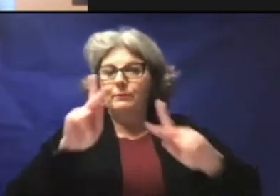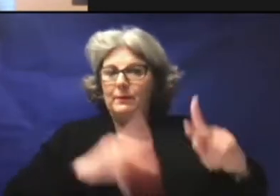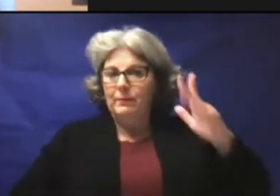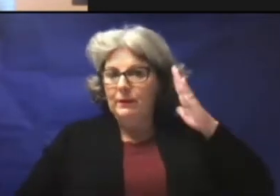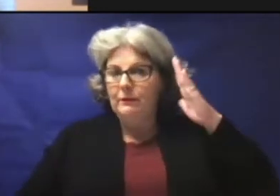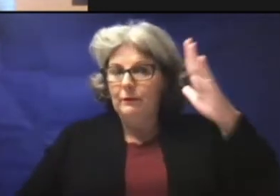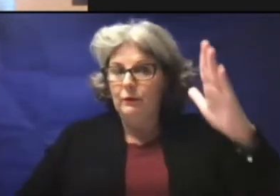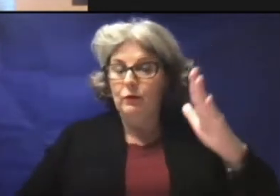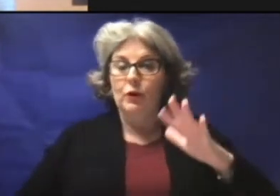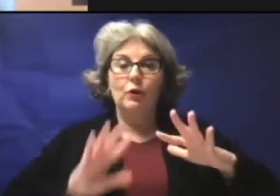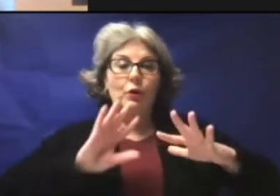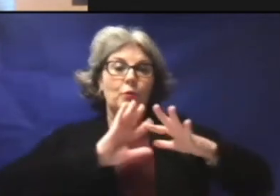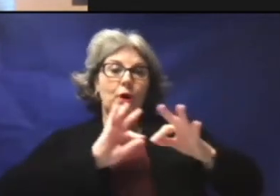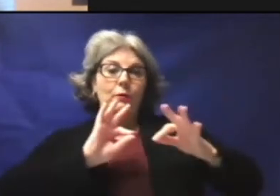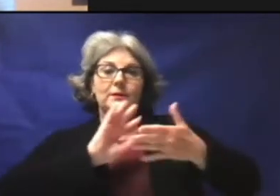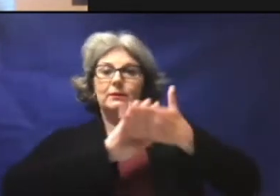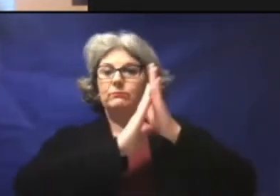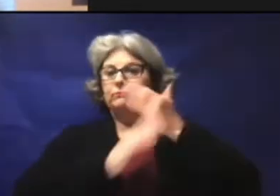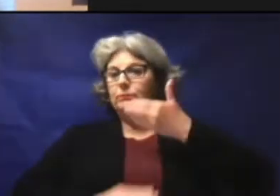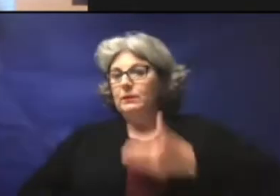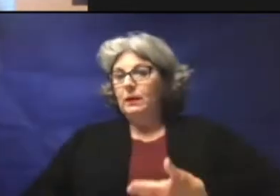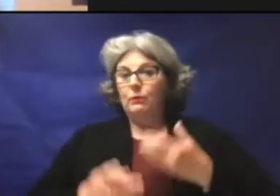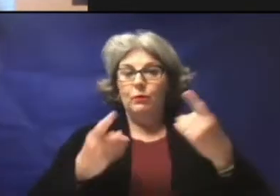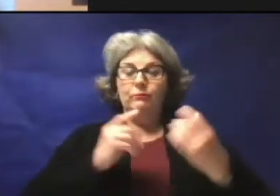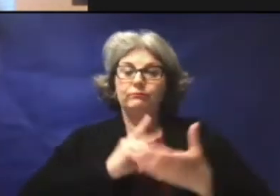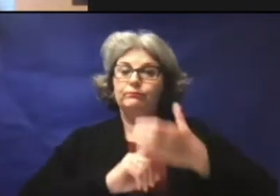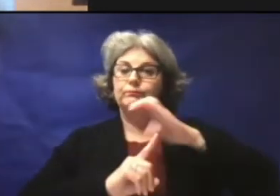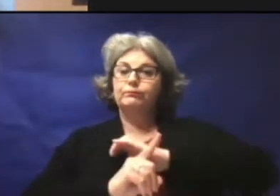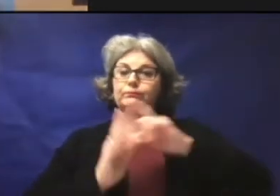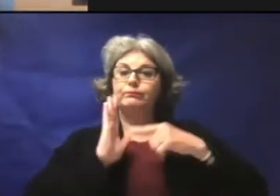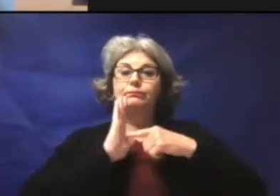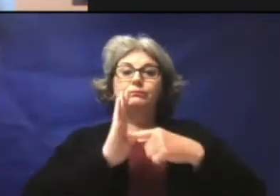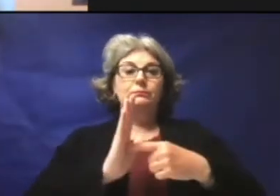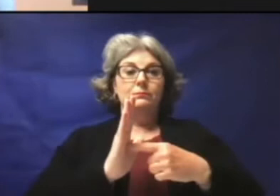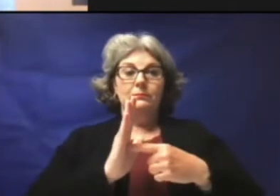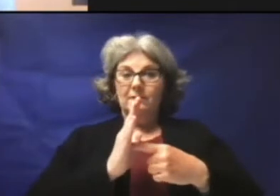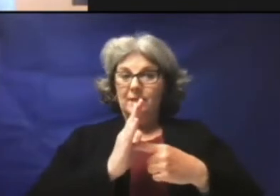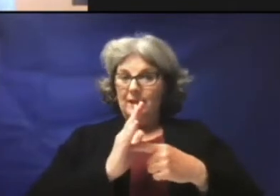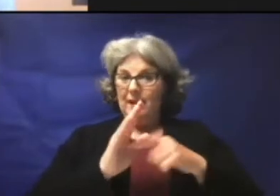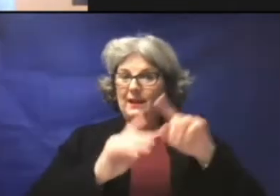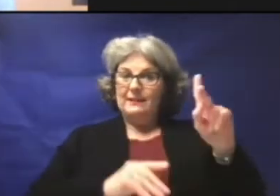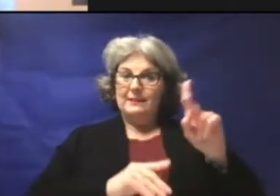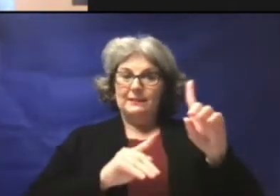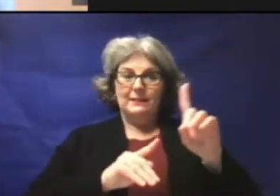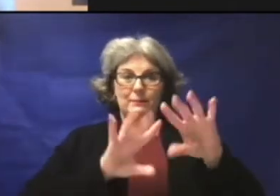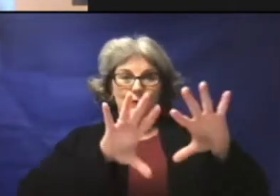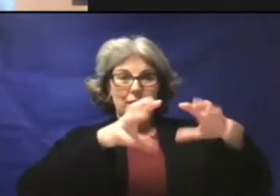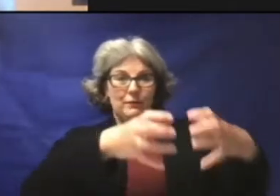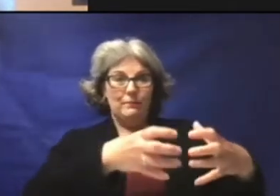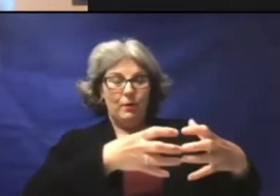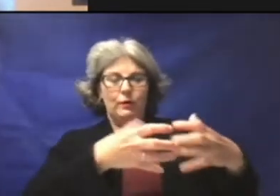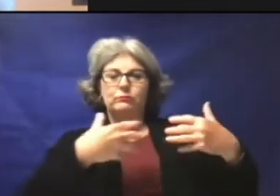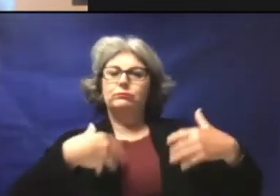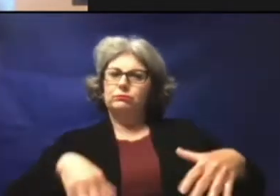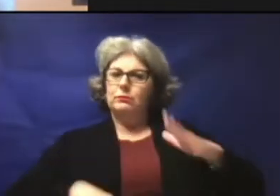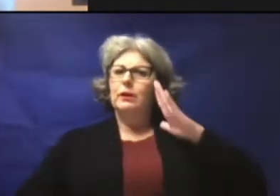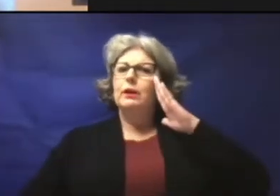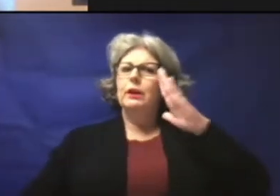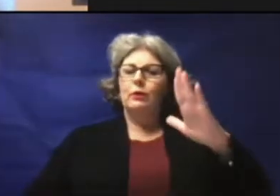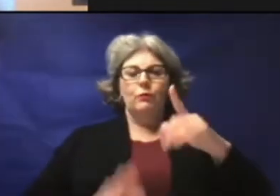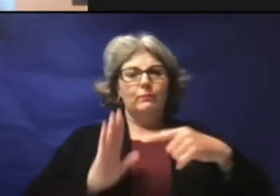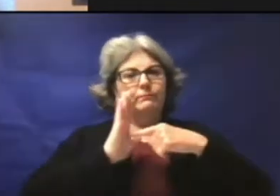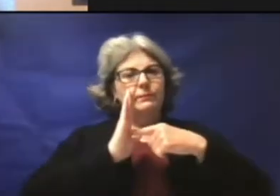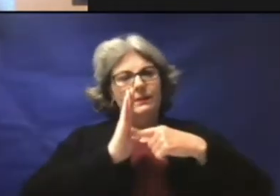what we say and who we are and what we do, especially as a party, I think that's going to be